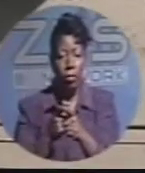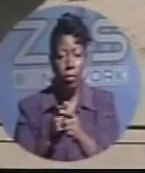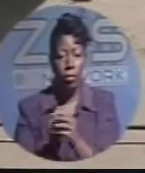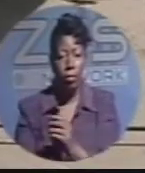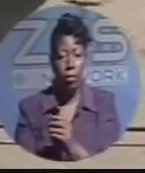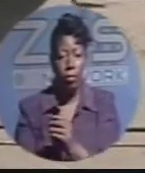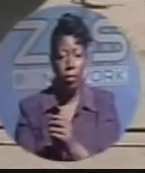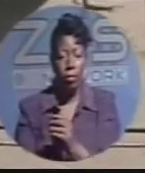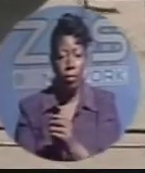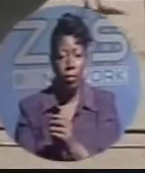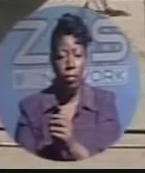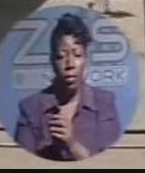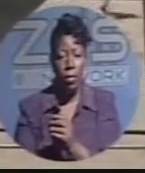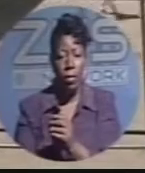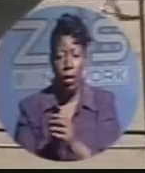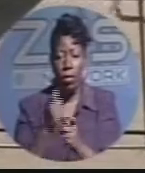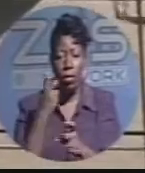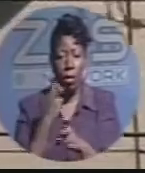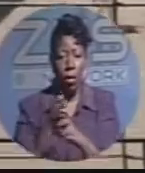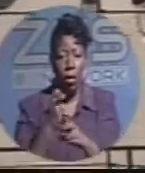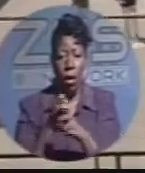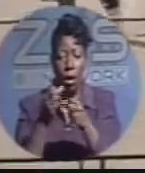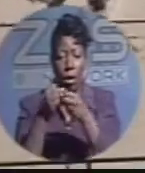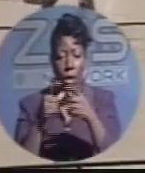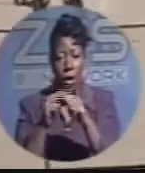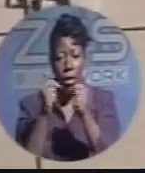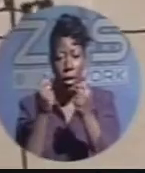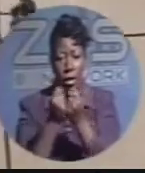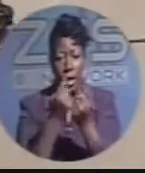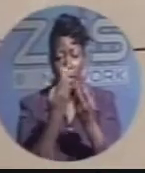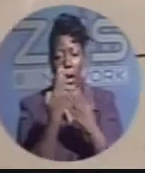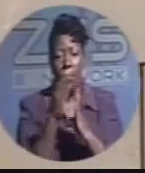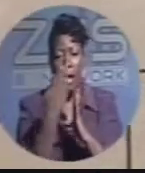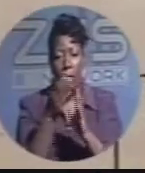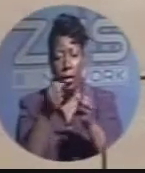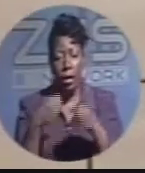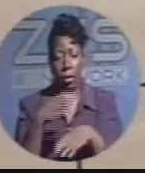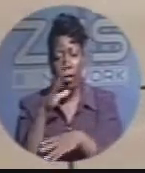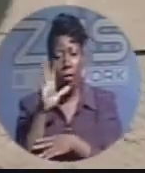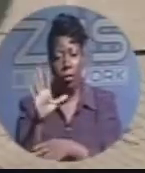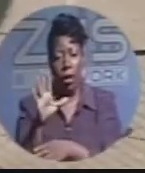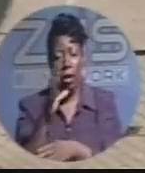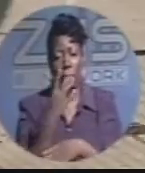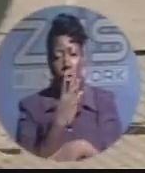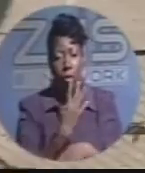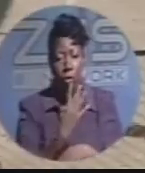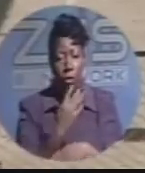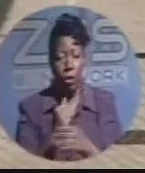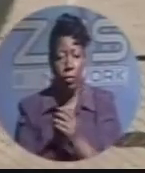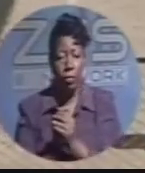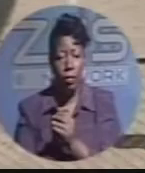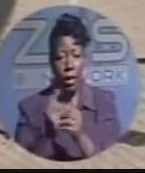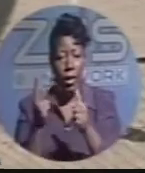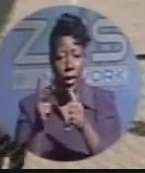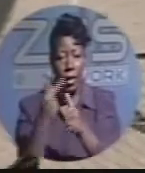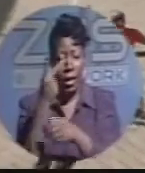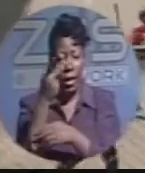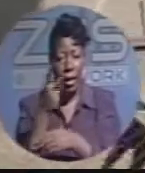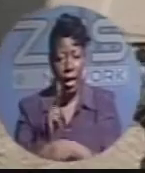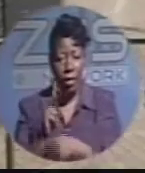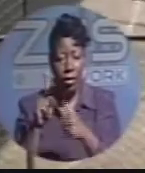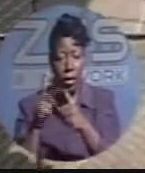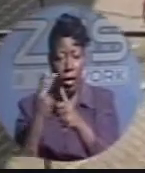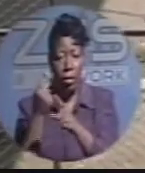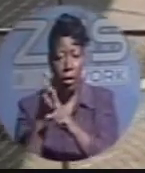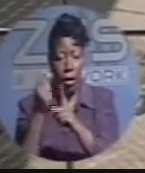Bahamas. A tough loss. Team Bahamas losing this one 5-4. Now in the second half of the doubleheader, the